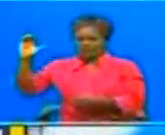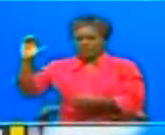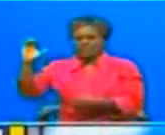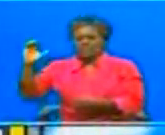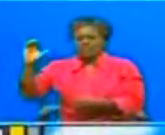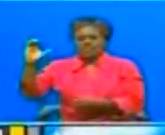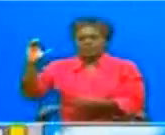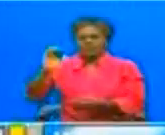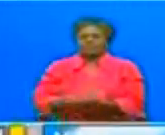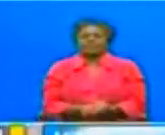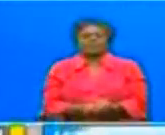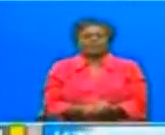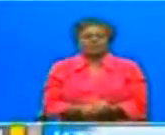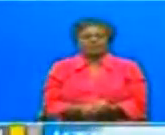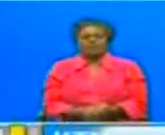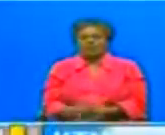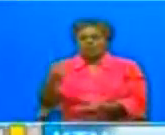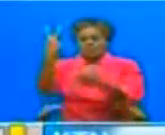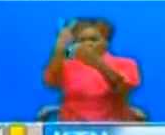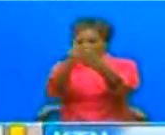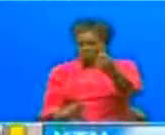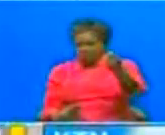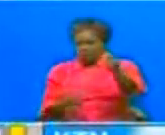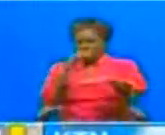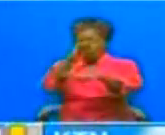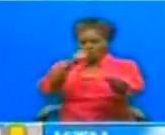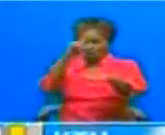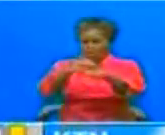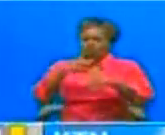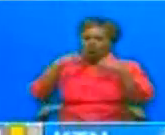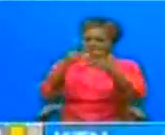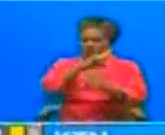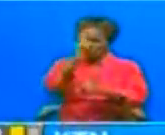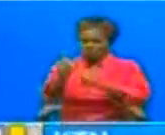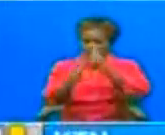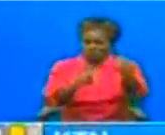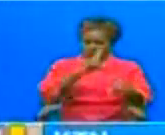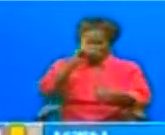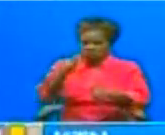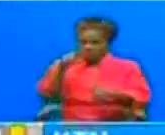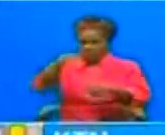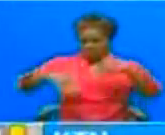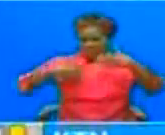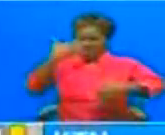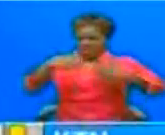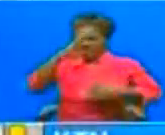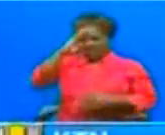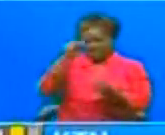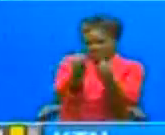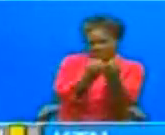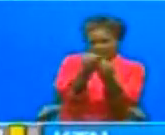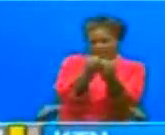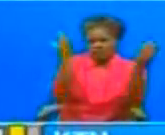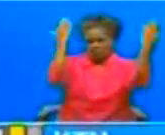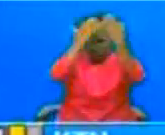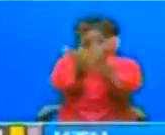Integrity Center. The two were summoned by EACC to answer questions regarding their conduct on Saturday night, during